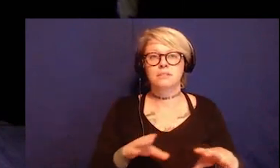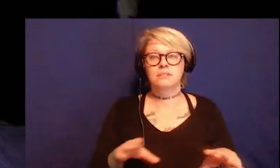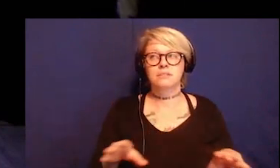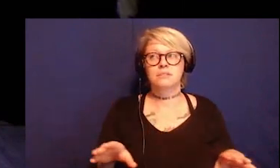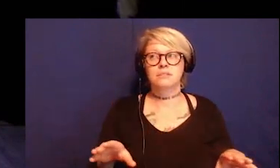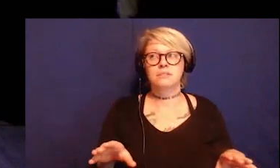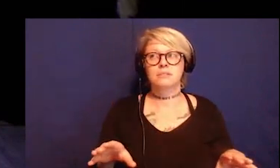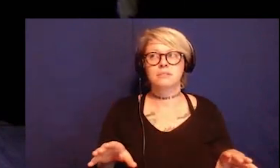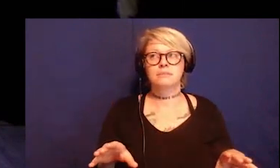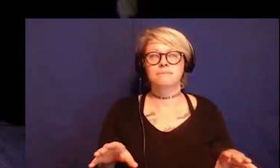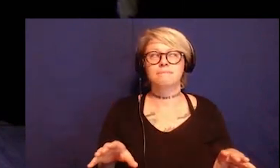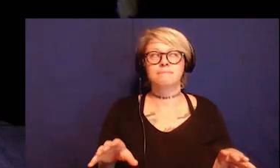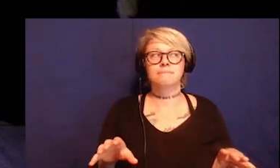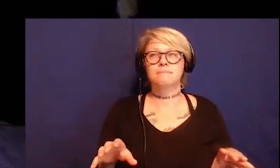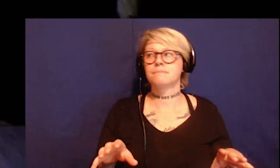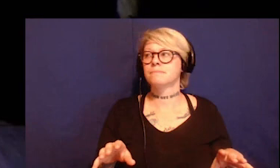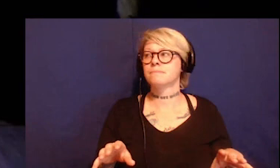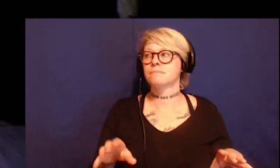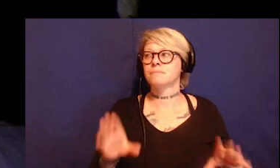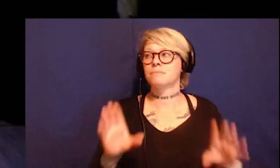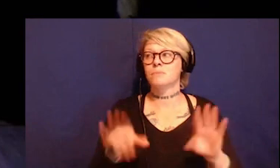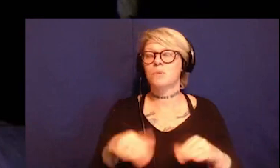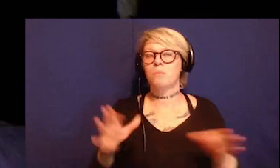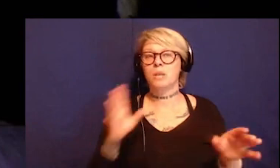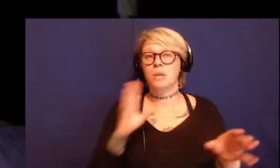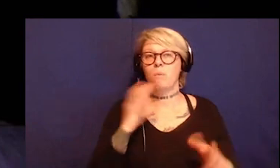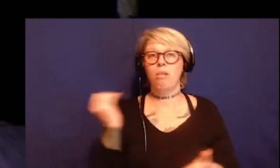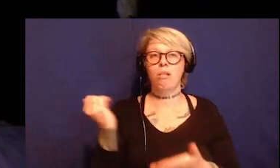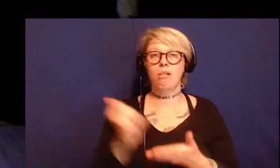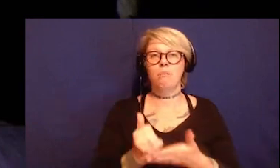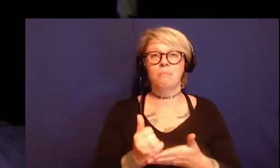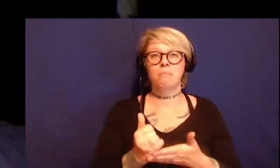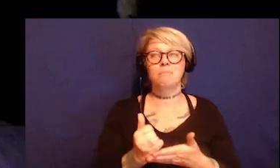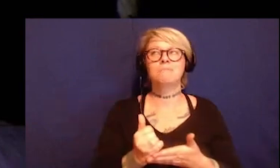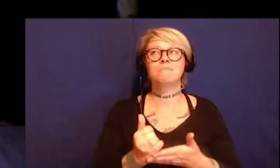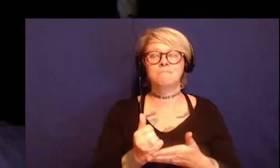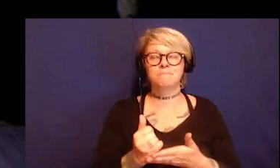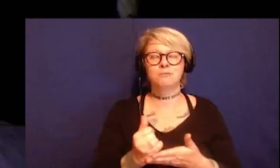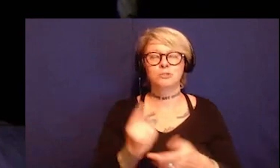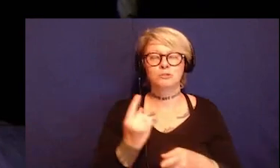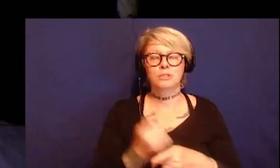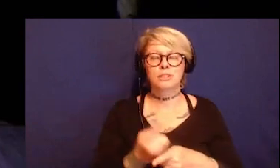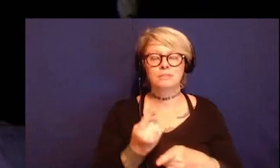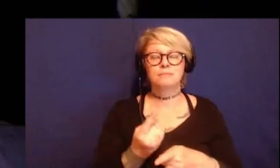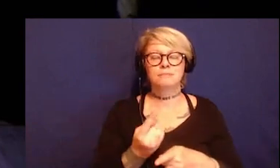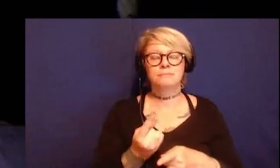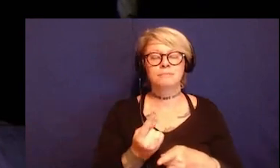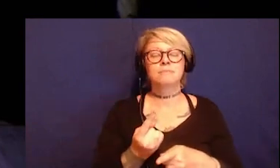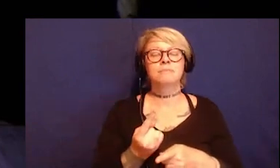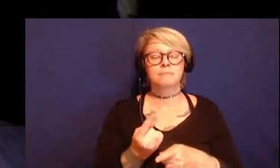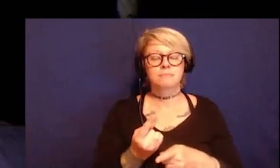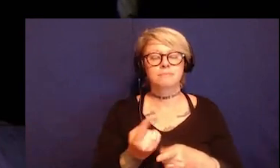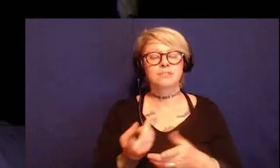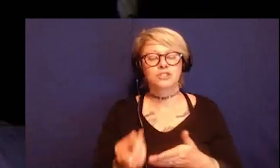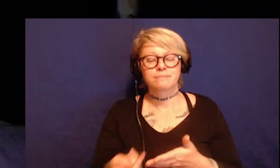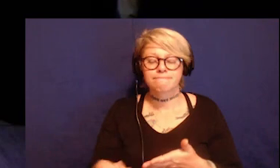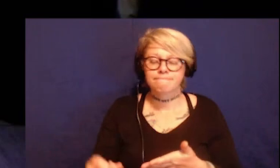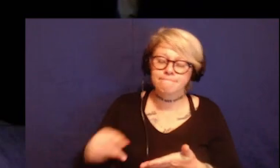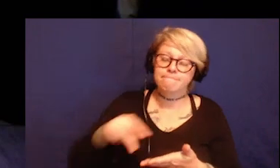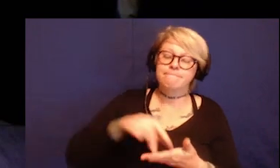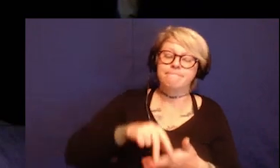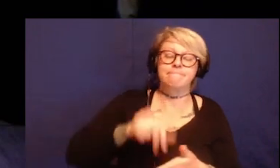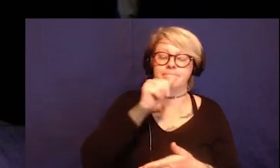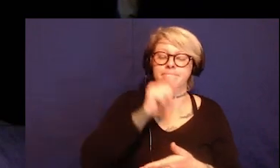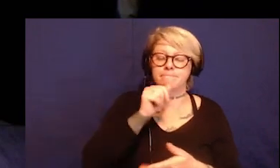It becomes clear no one is coming to rescue Betty. After a few moments, Betty stands up and walks to